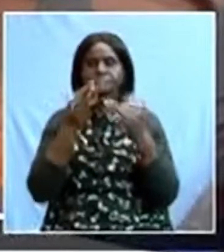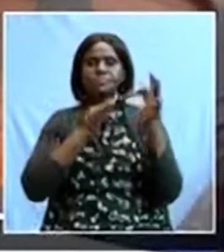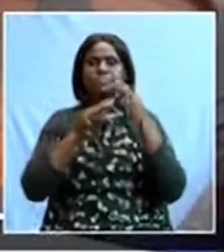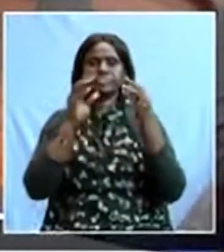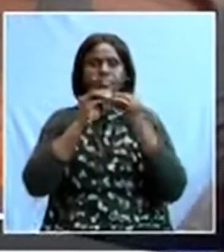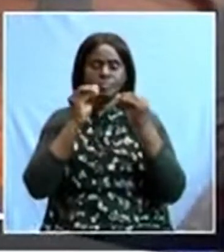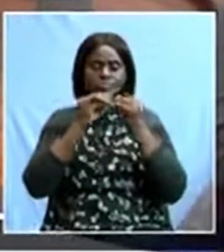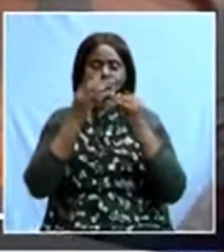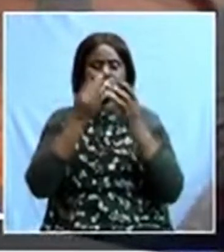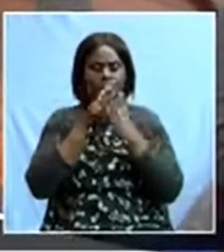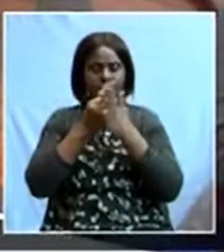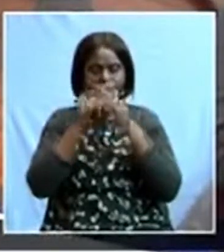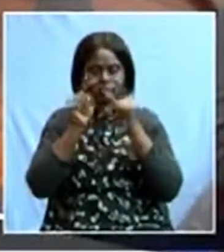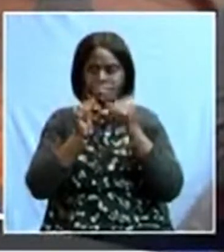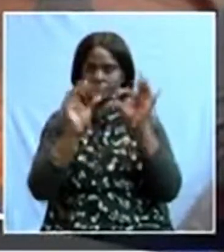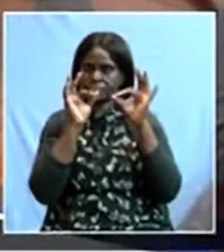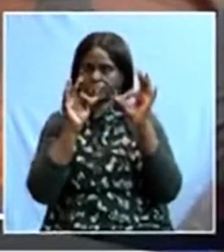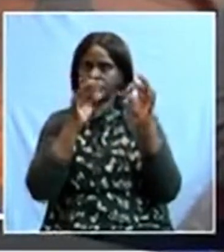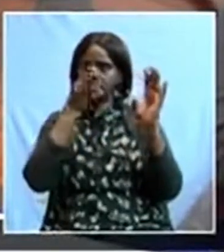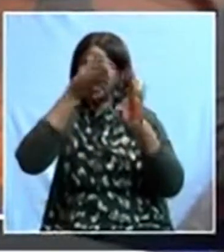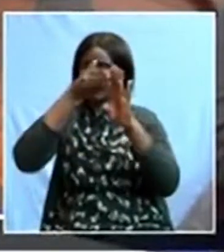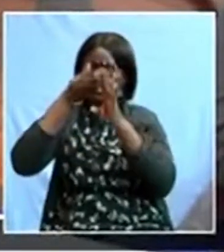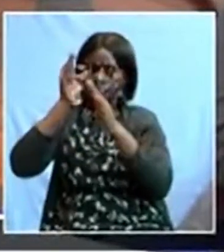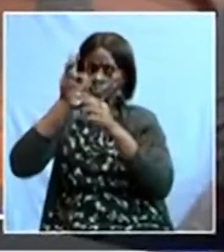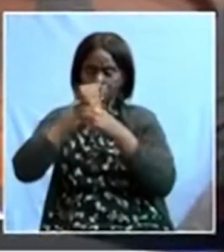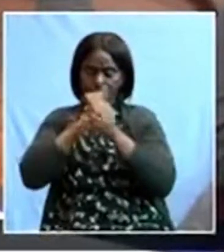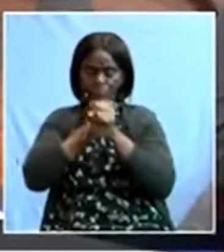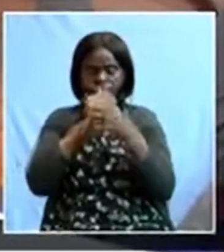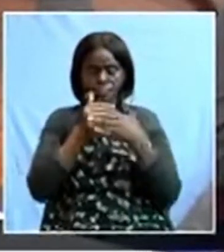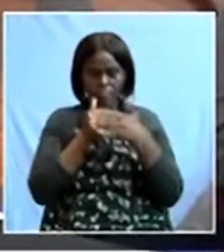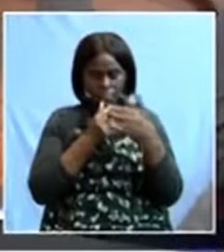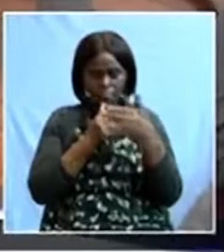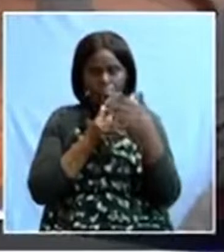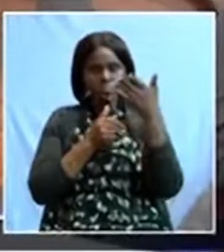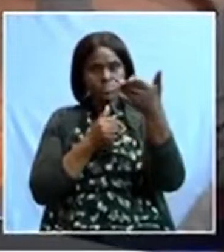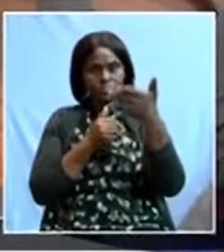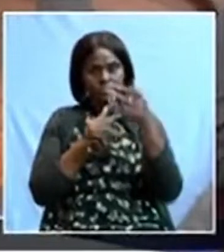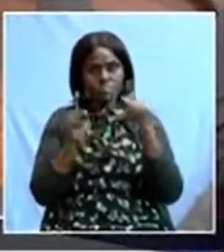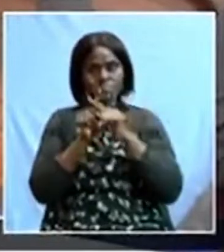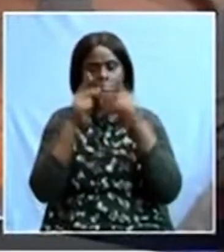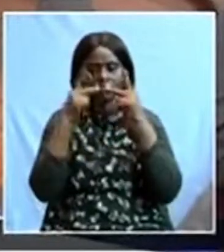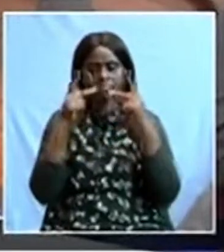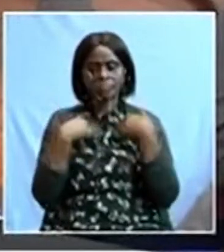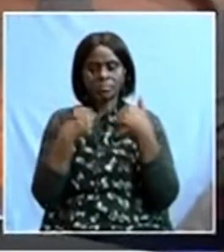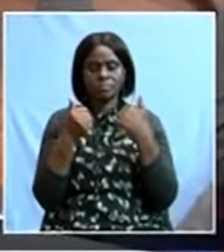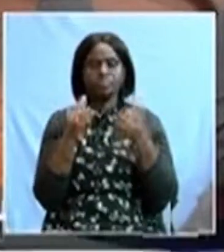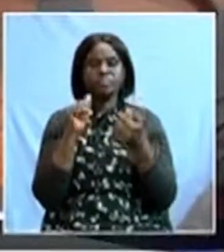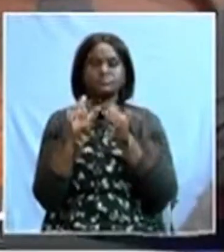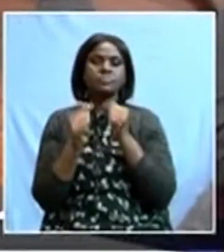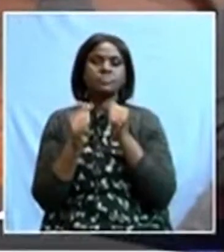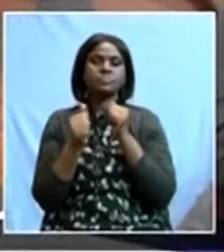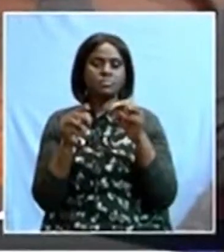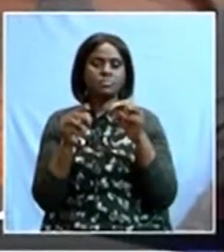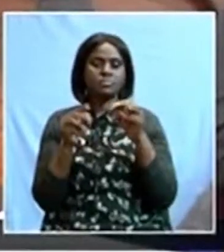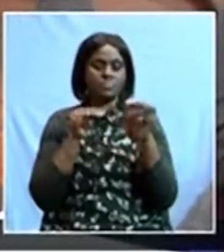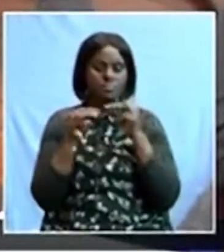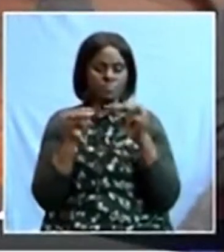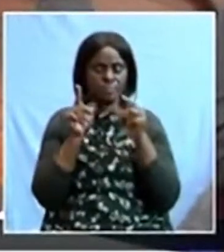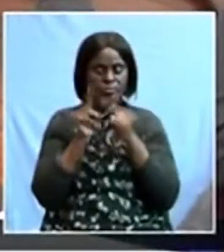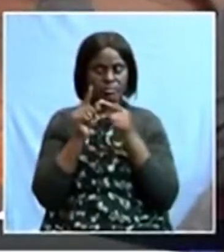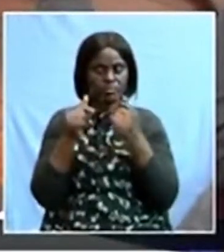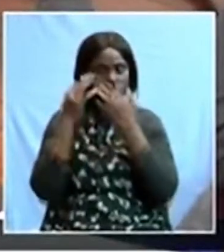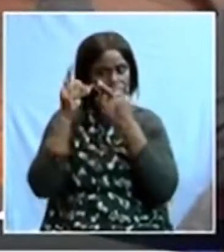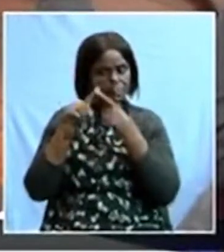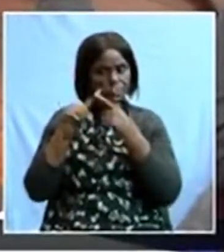that more realistic and smart targets will be set onwards. Public health cause of query. Management wishes